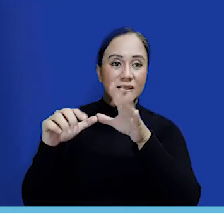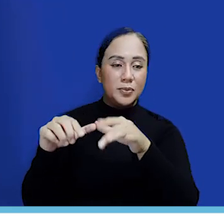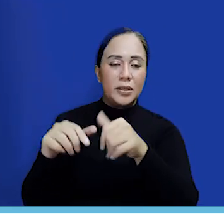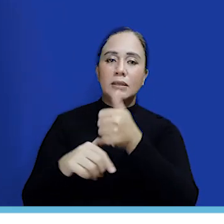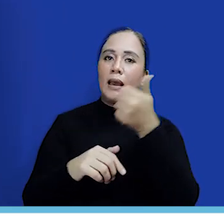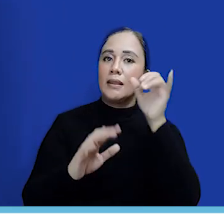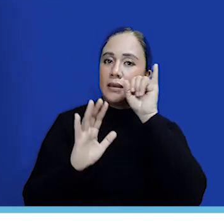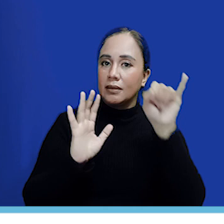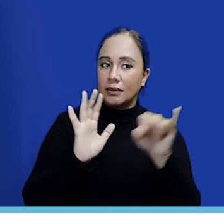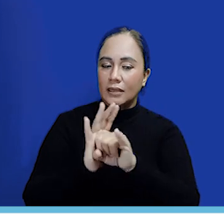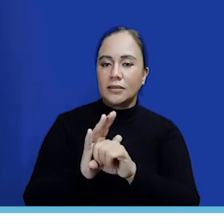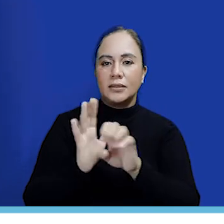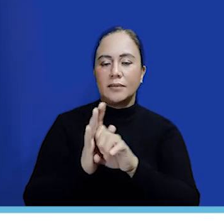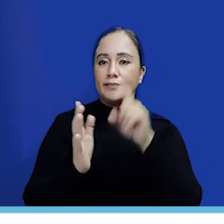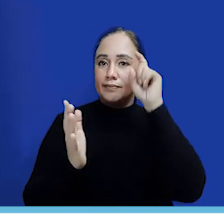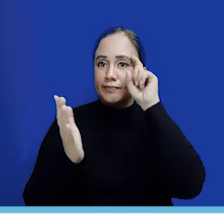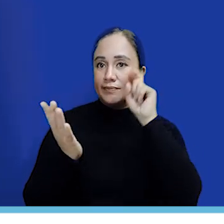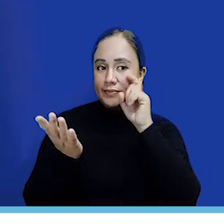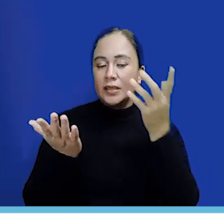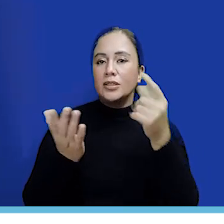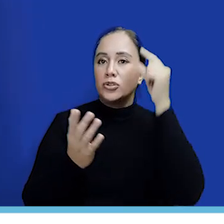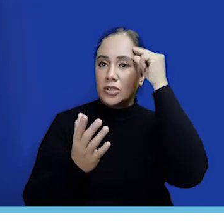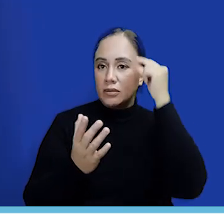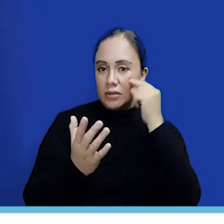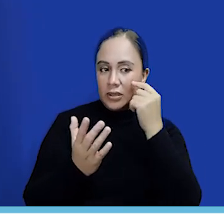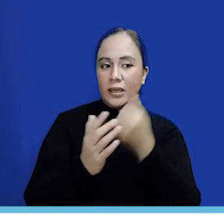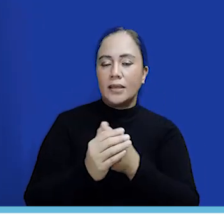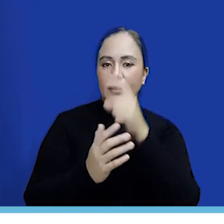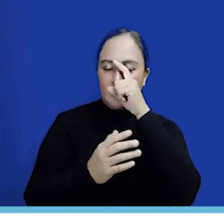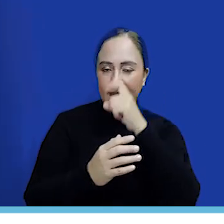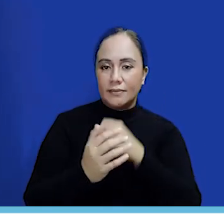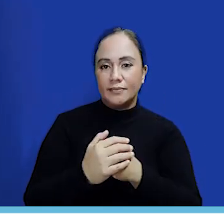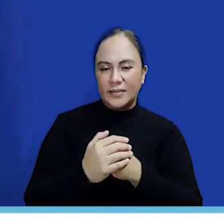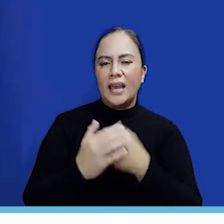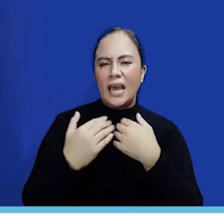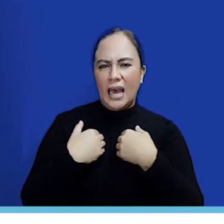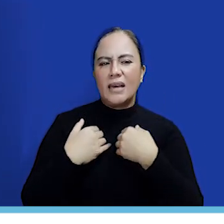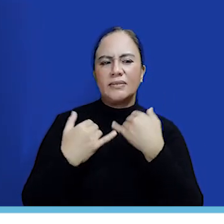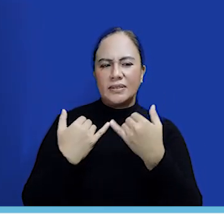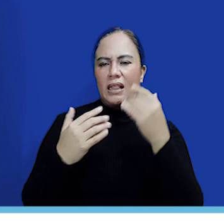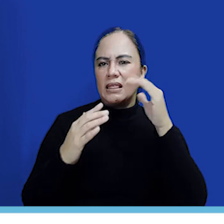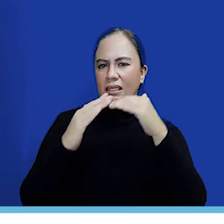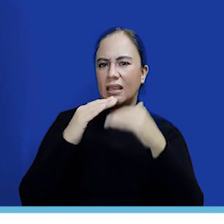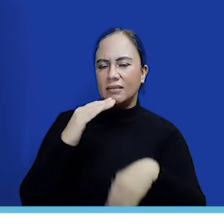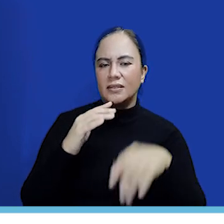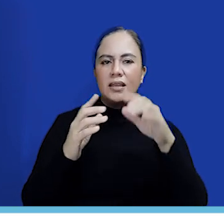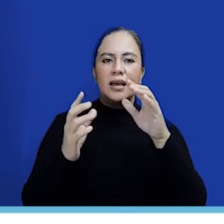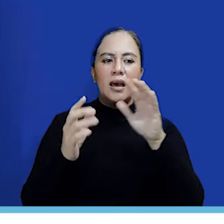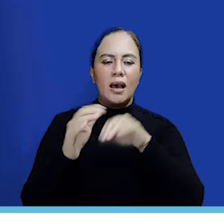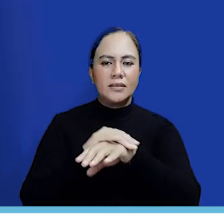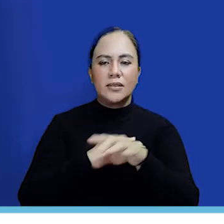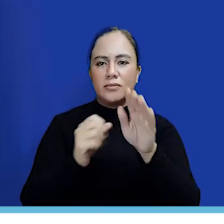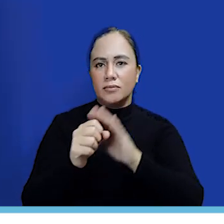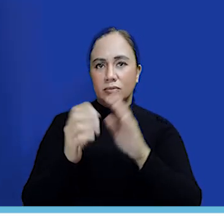disability and other identities such as their sex, gender, and age. They have less access to